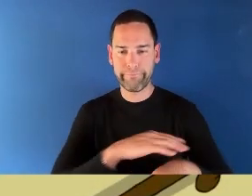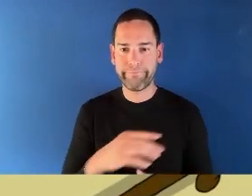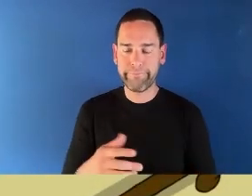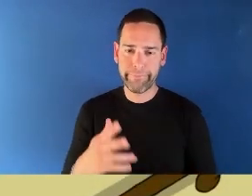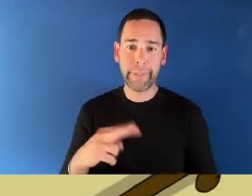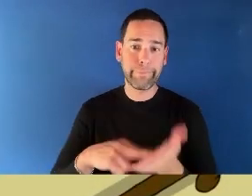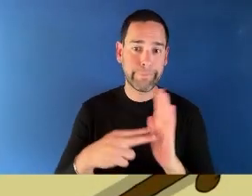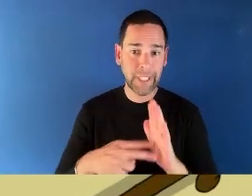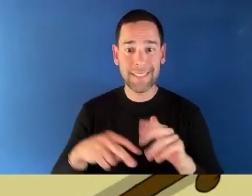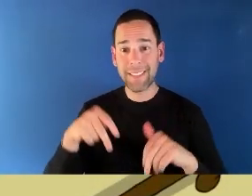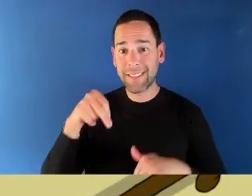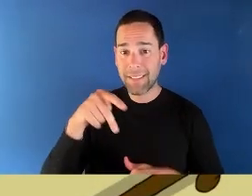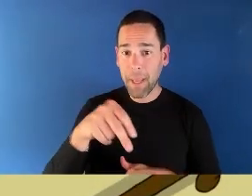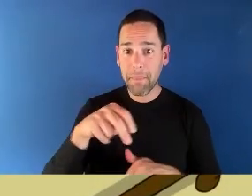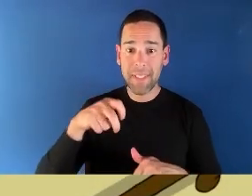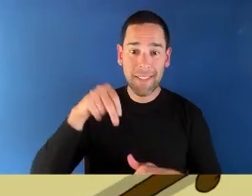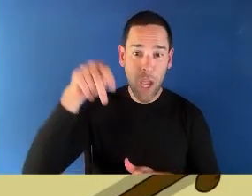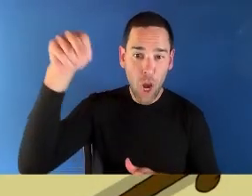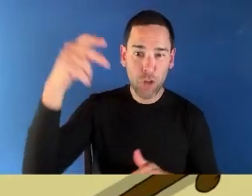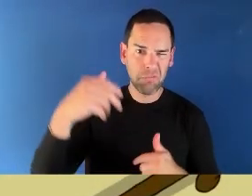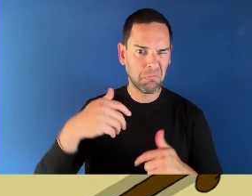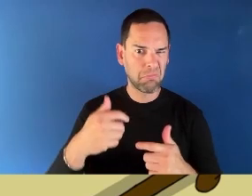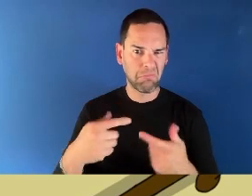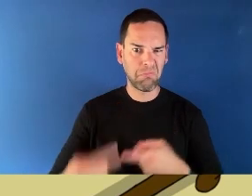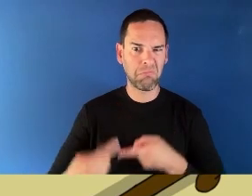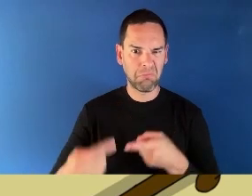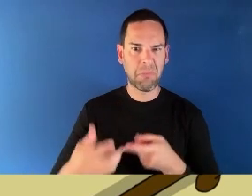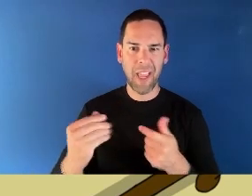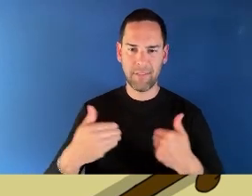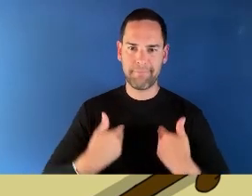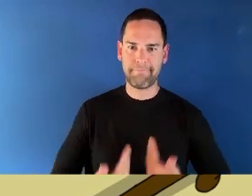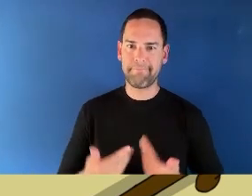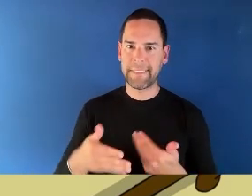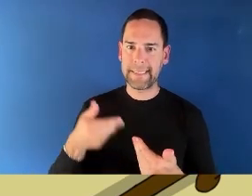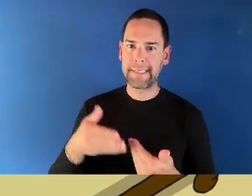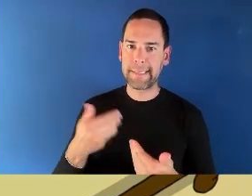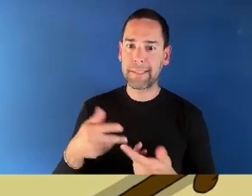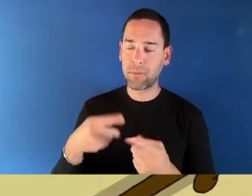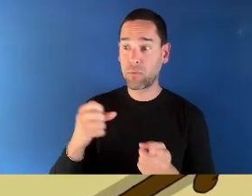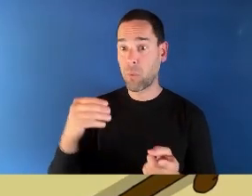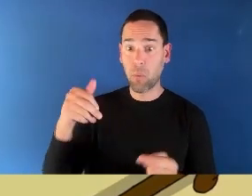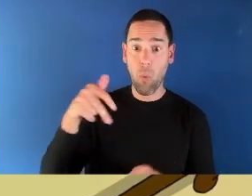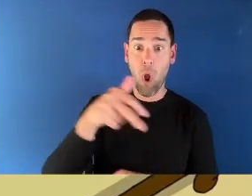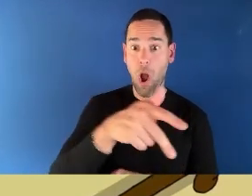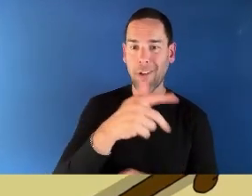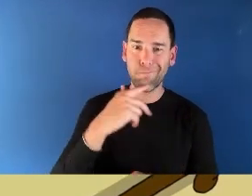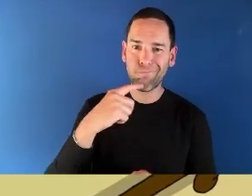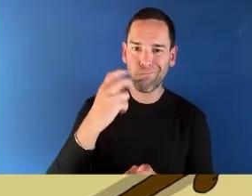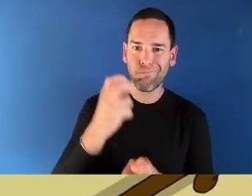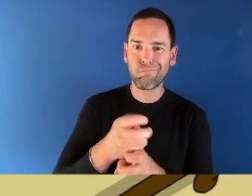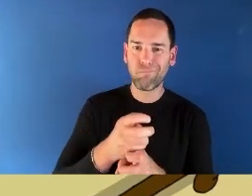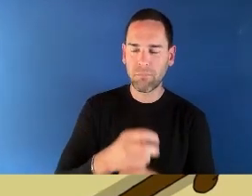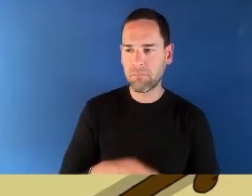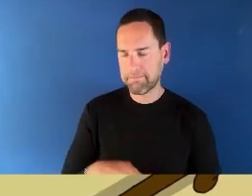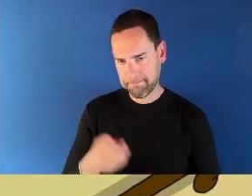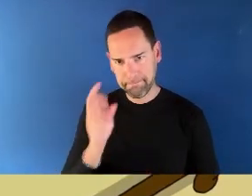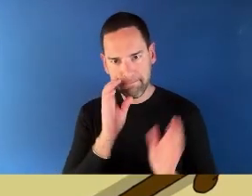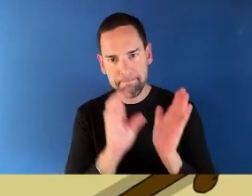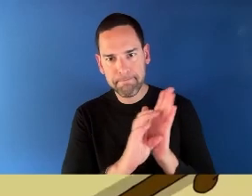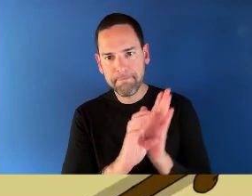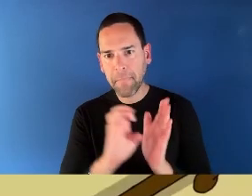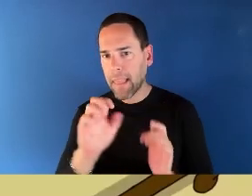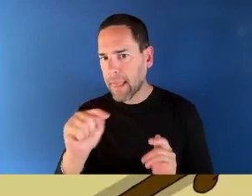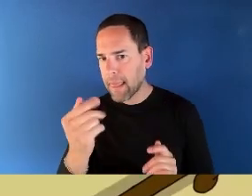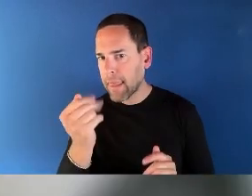I fatigue easily. It's tough walking places, and Ethan struggling to walk